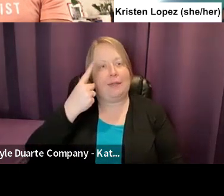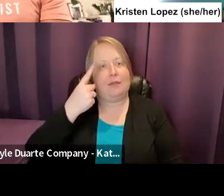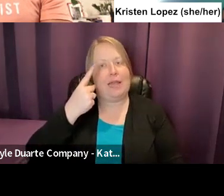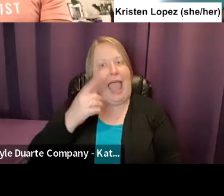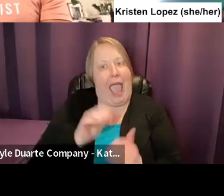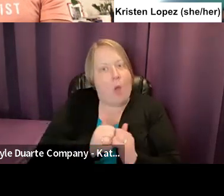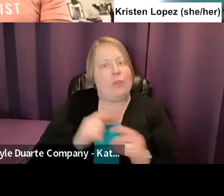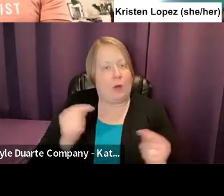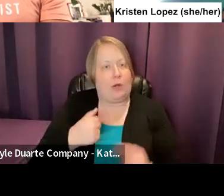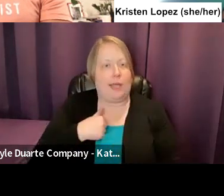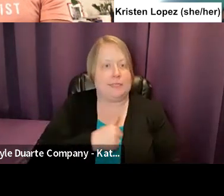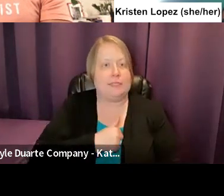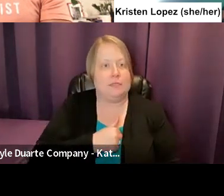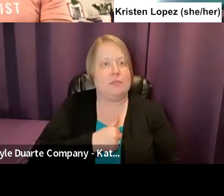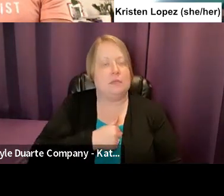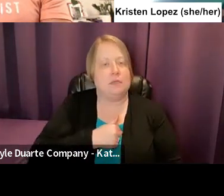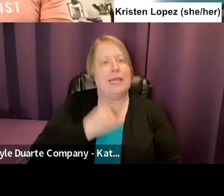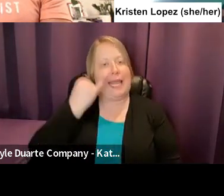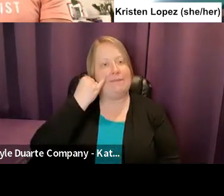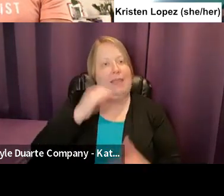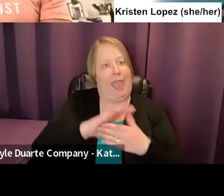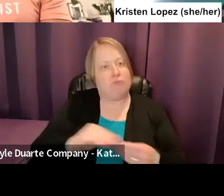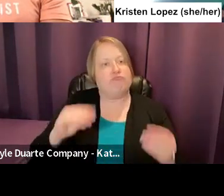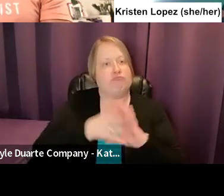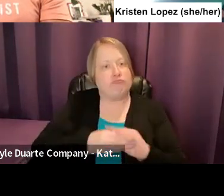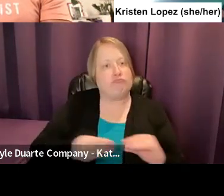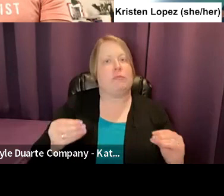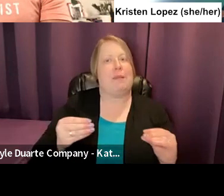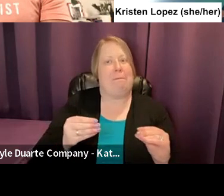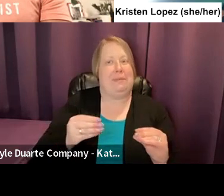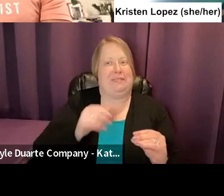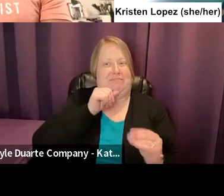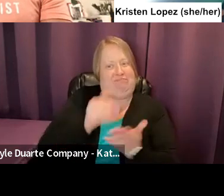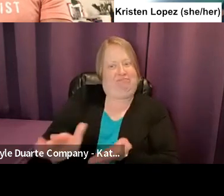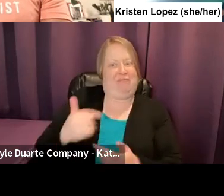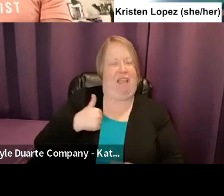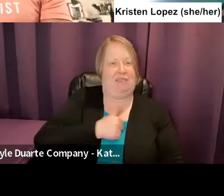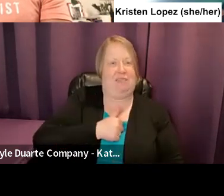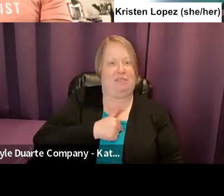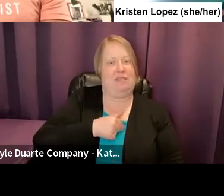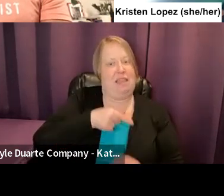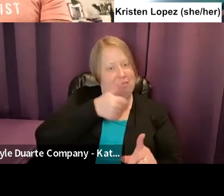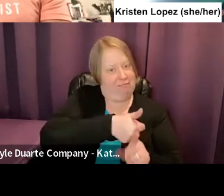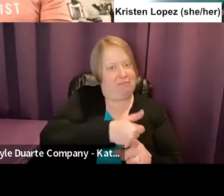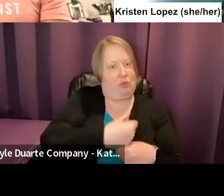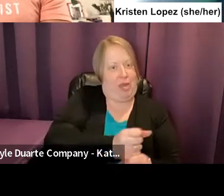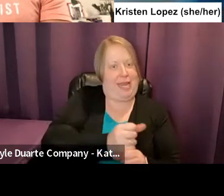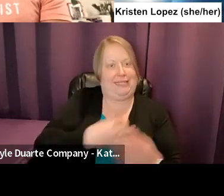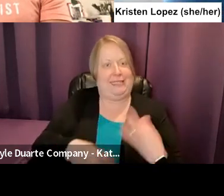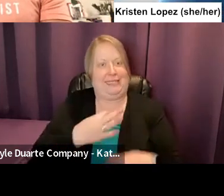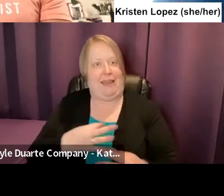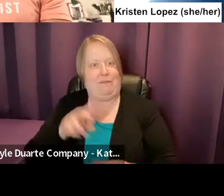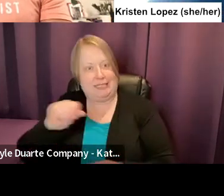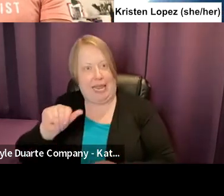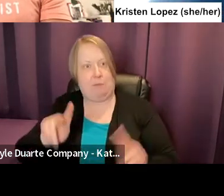harm they create when they tell our stories without involving us and when they're the ones crafting them.